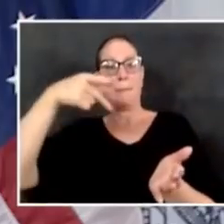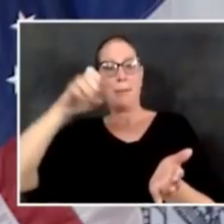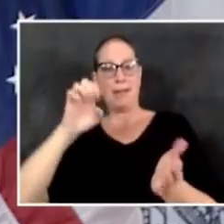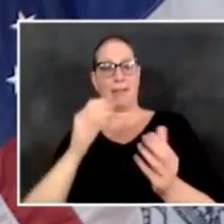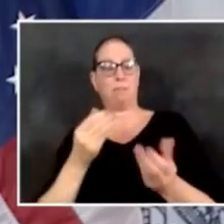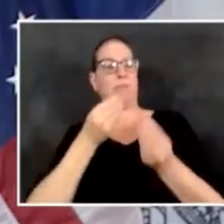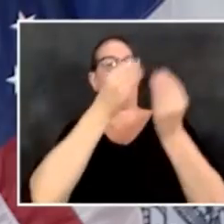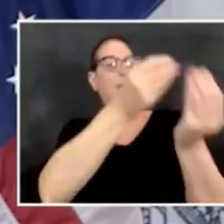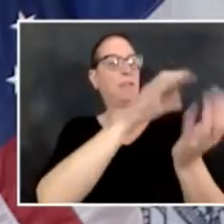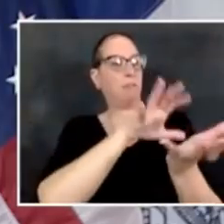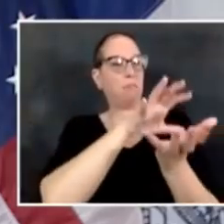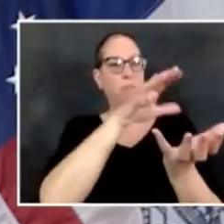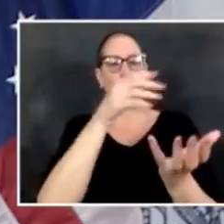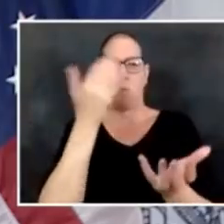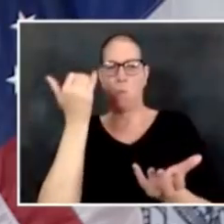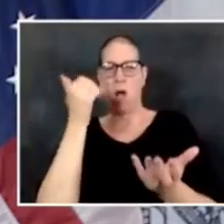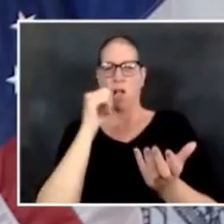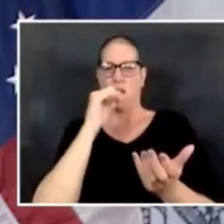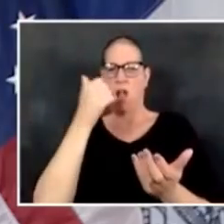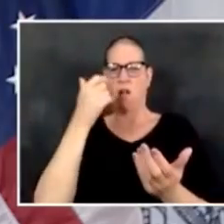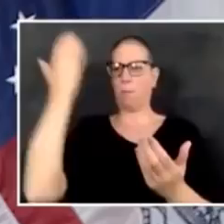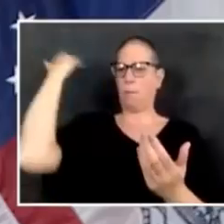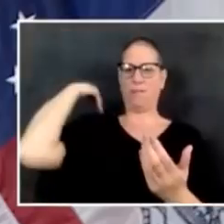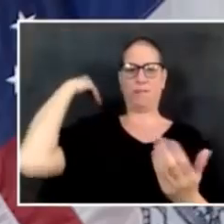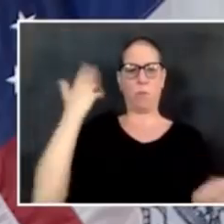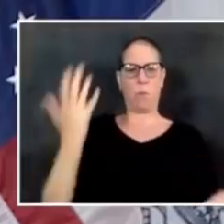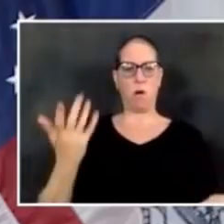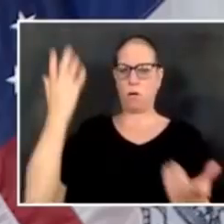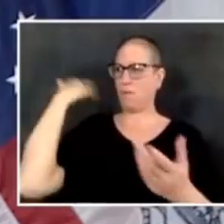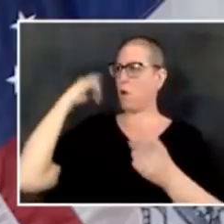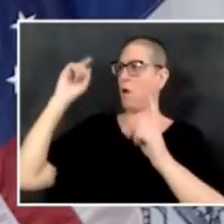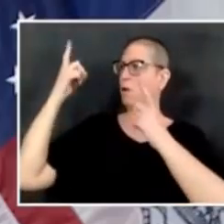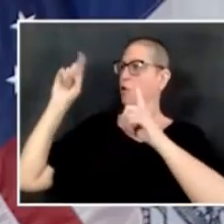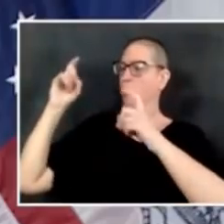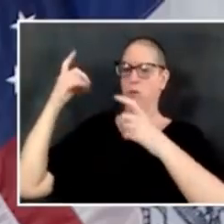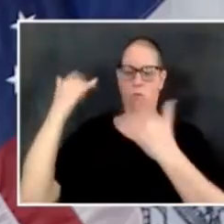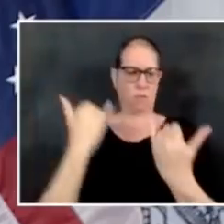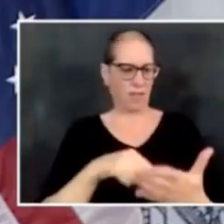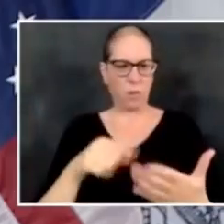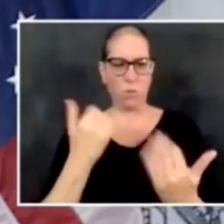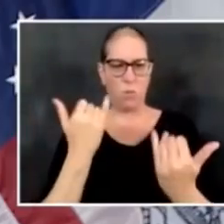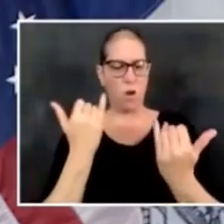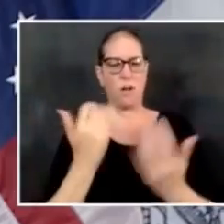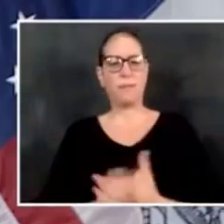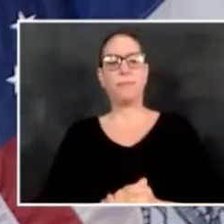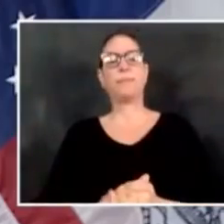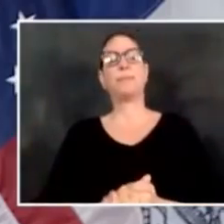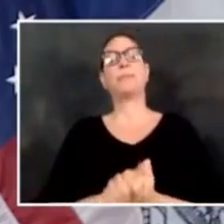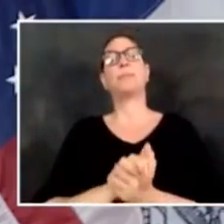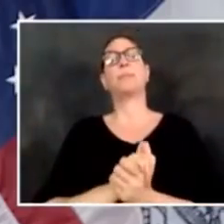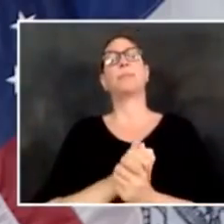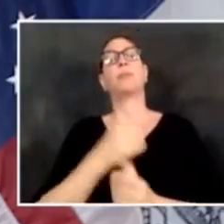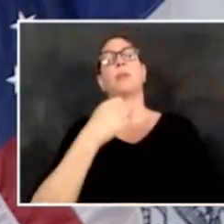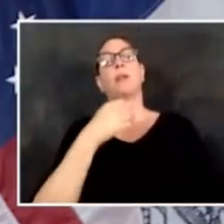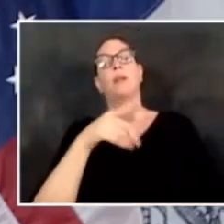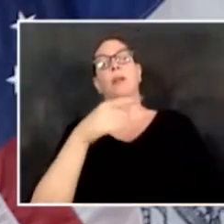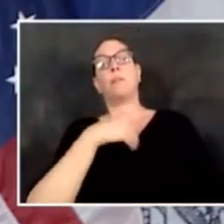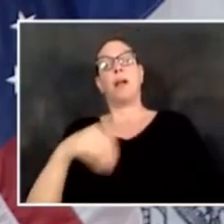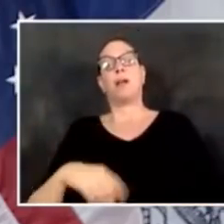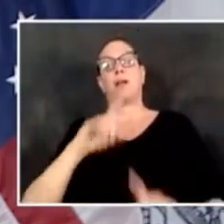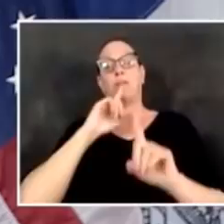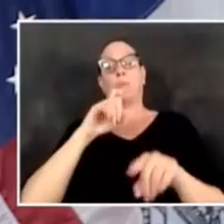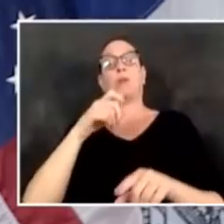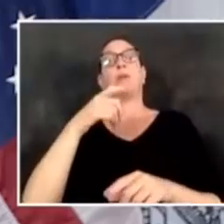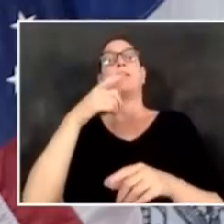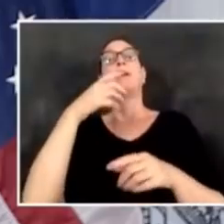That's what I got. Okay, well, again, so the public health lab, right now it's less than 1%,